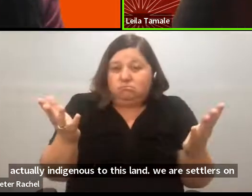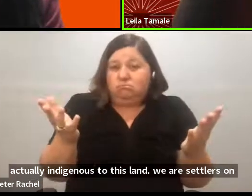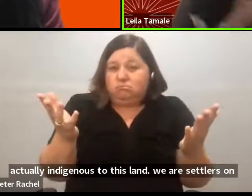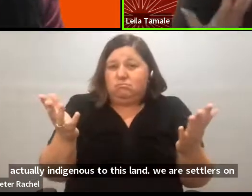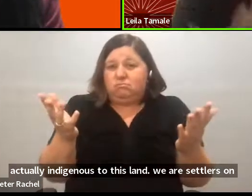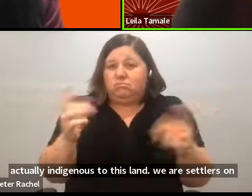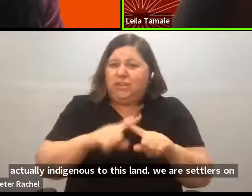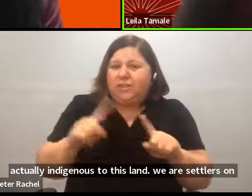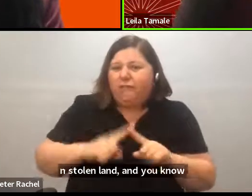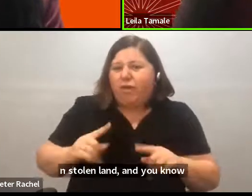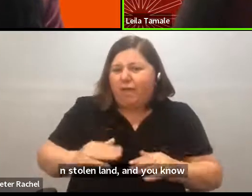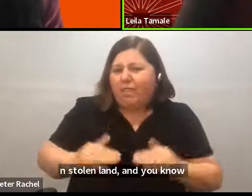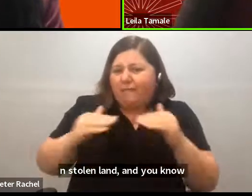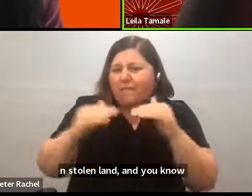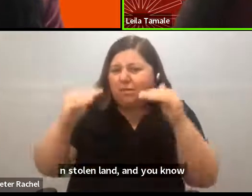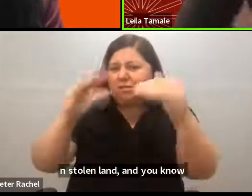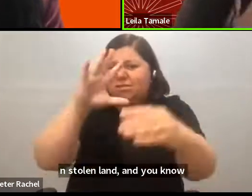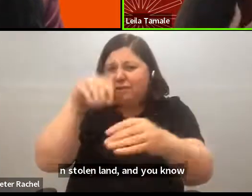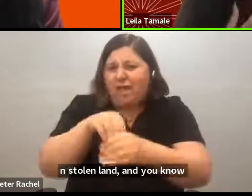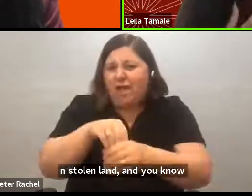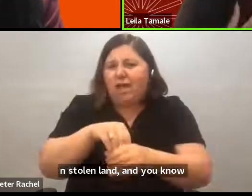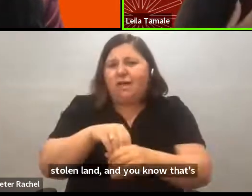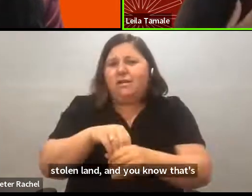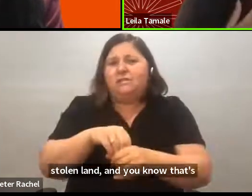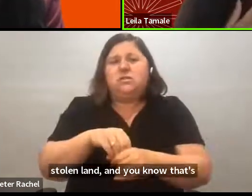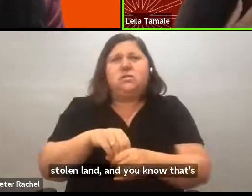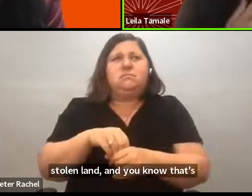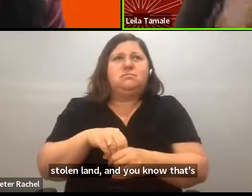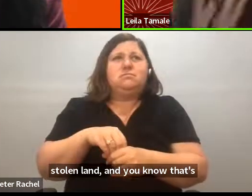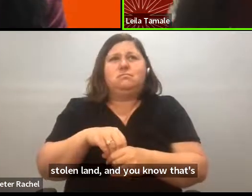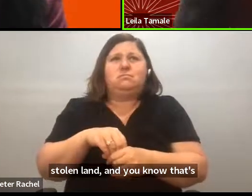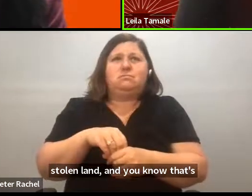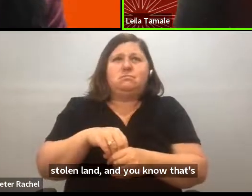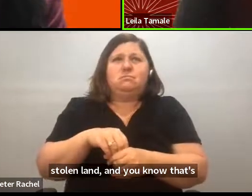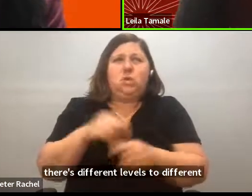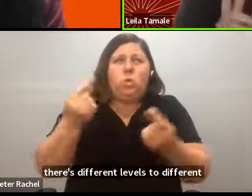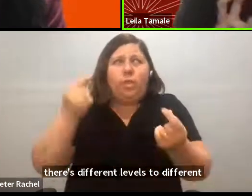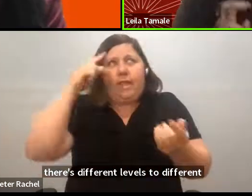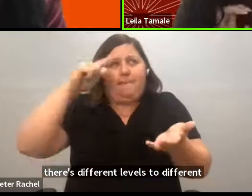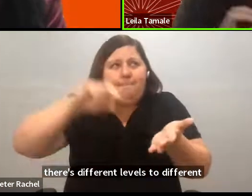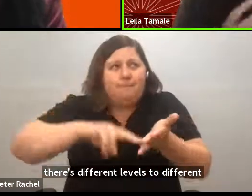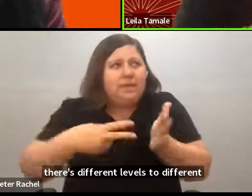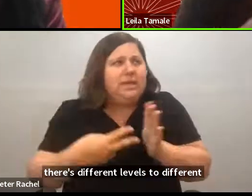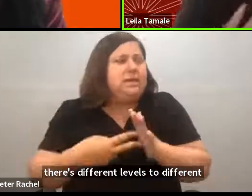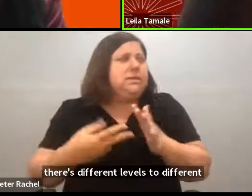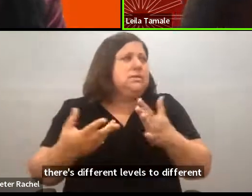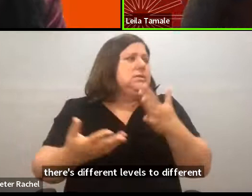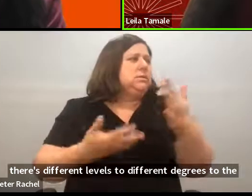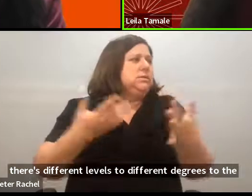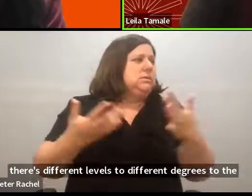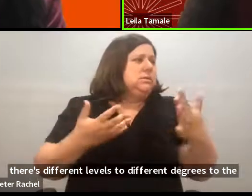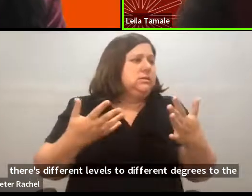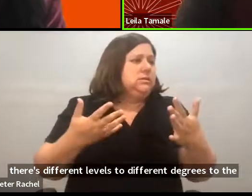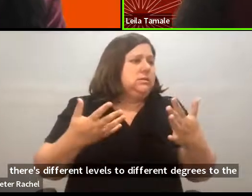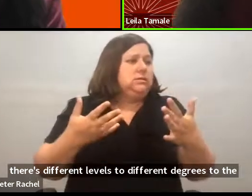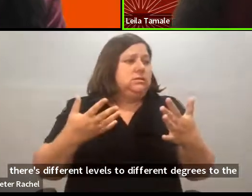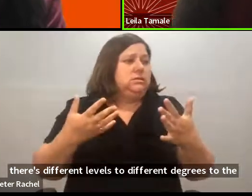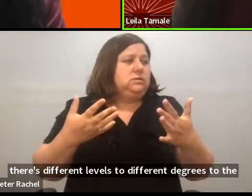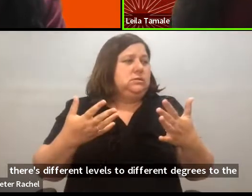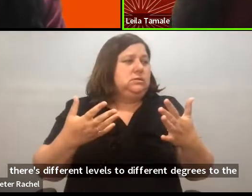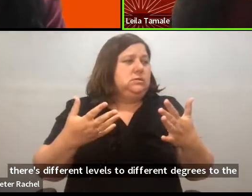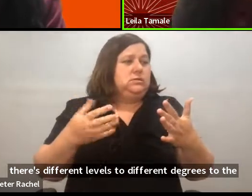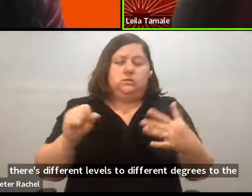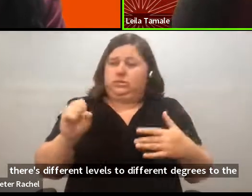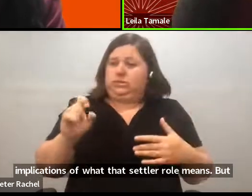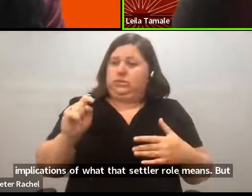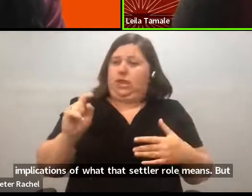different levels to different degrees to the implications of what that settler role means. But